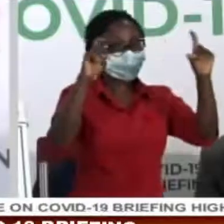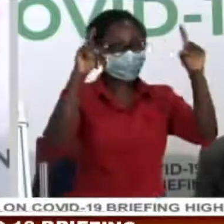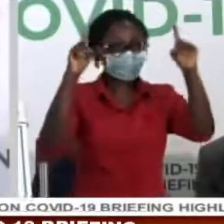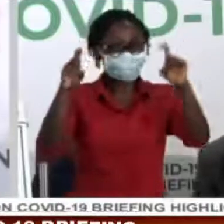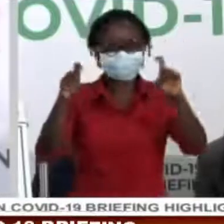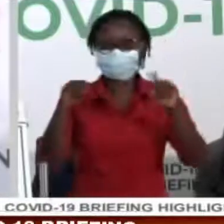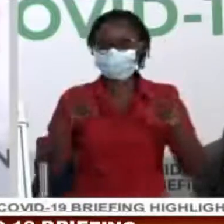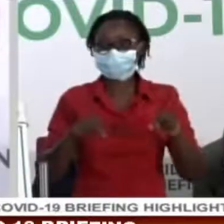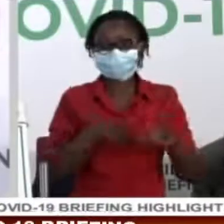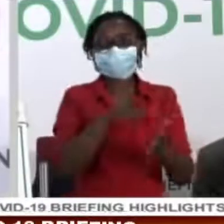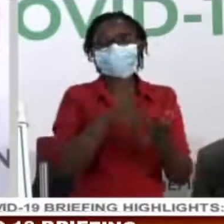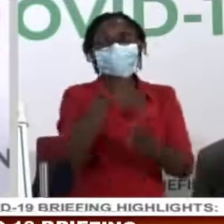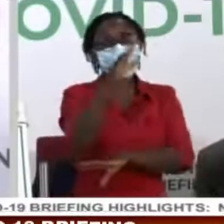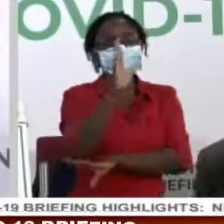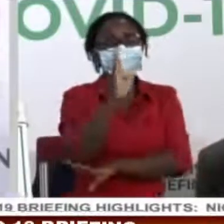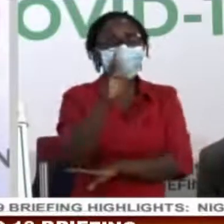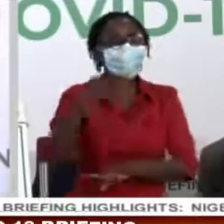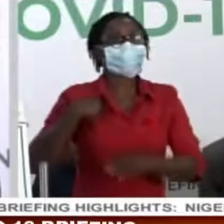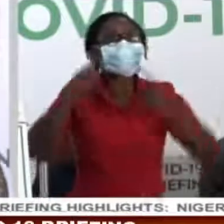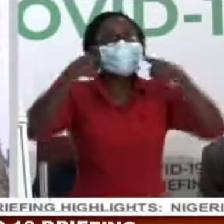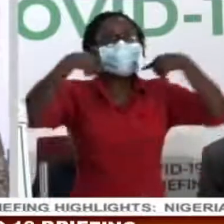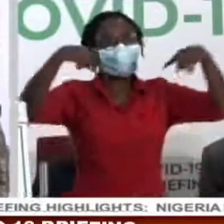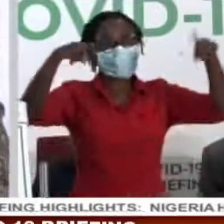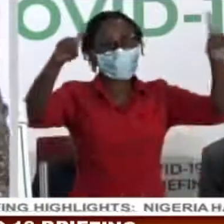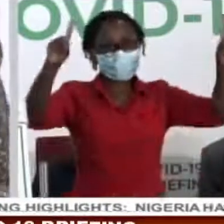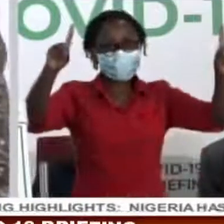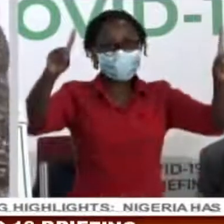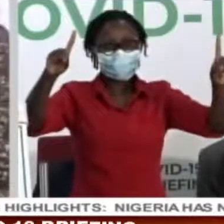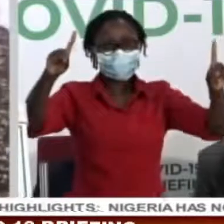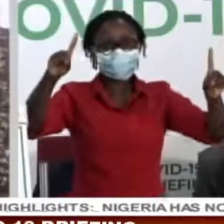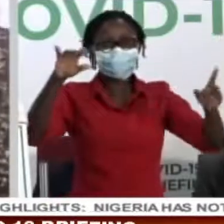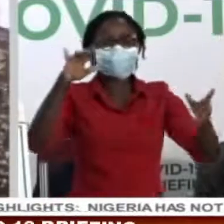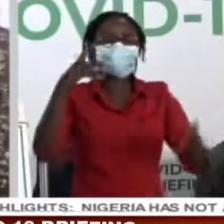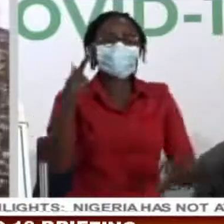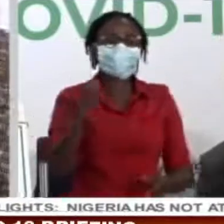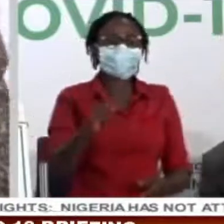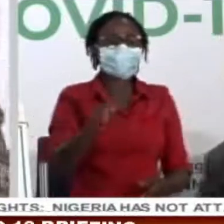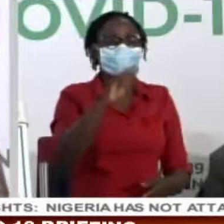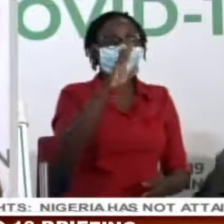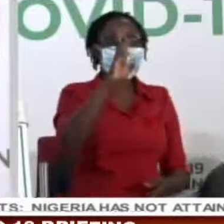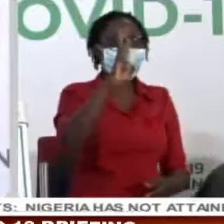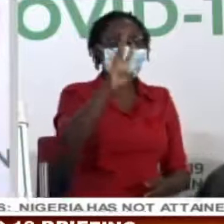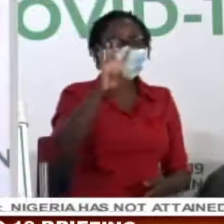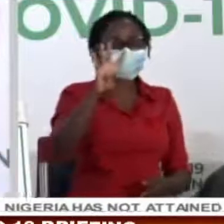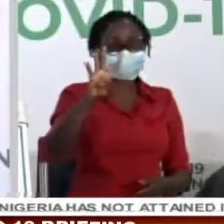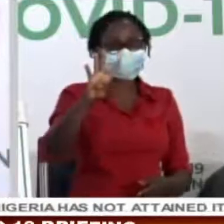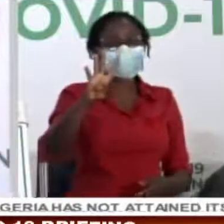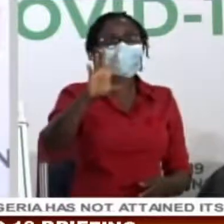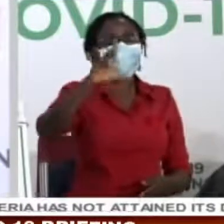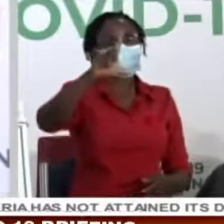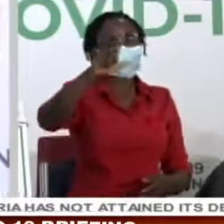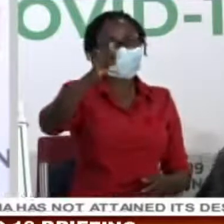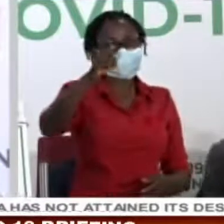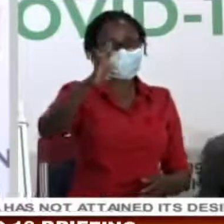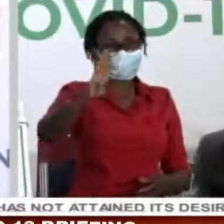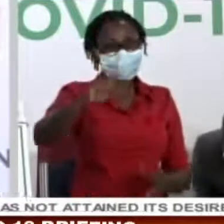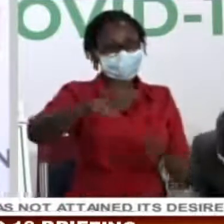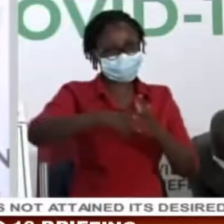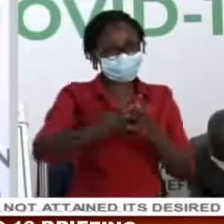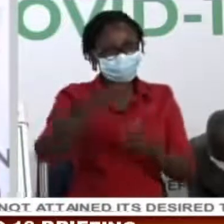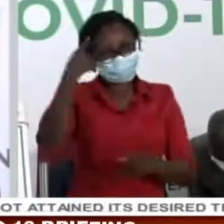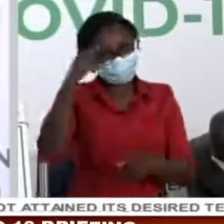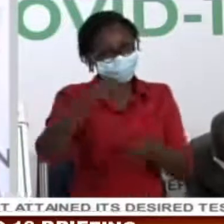Now, this afternoon, we announced the 64th lab activated for COVID testing